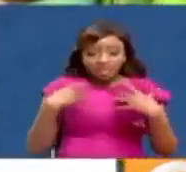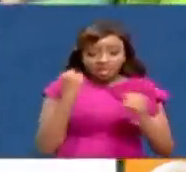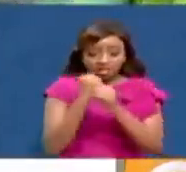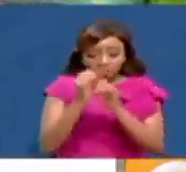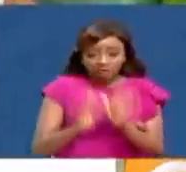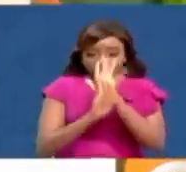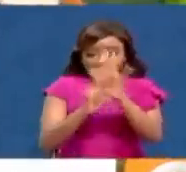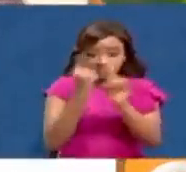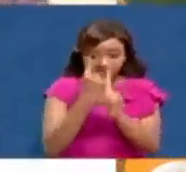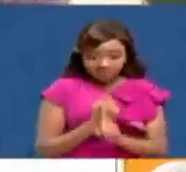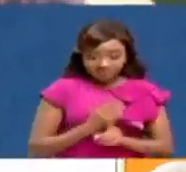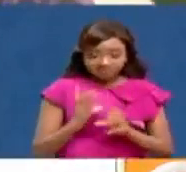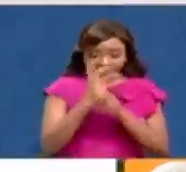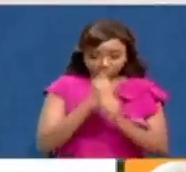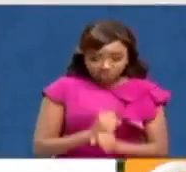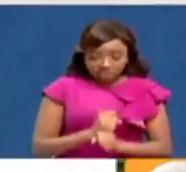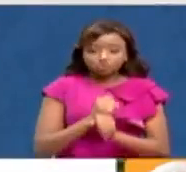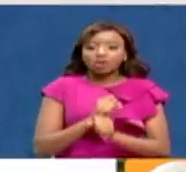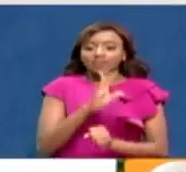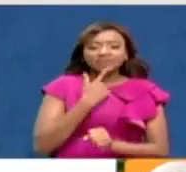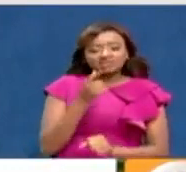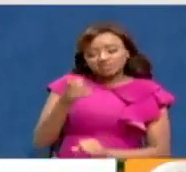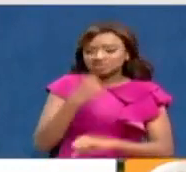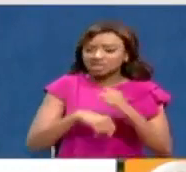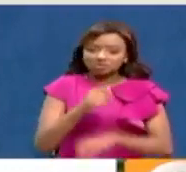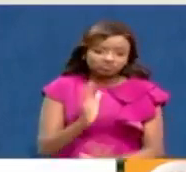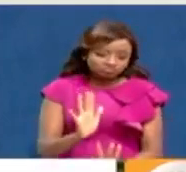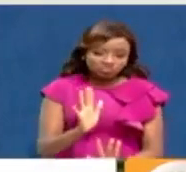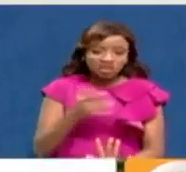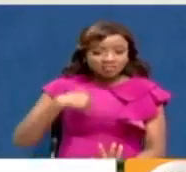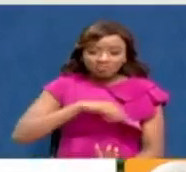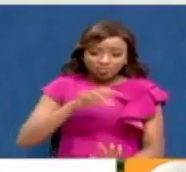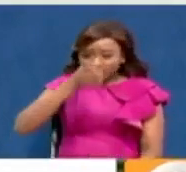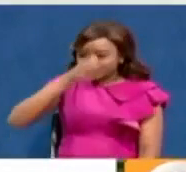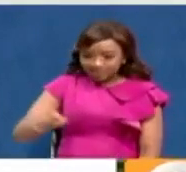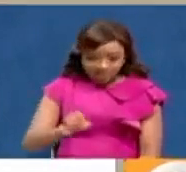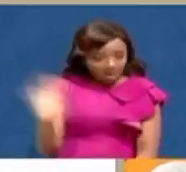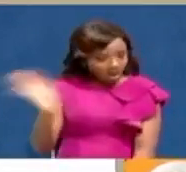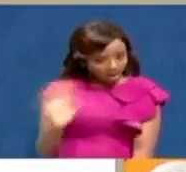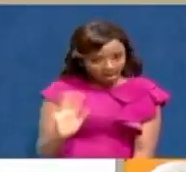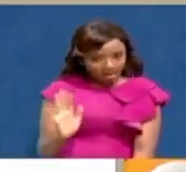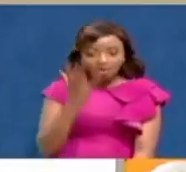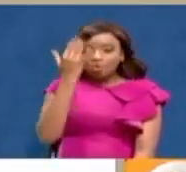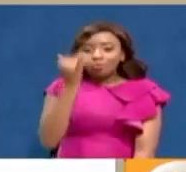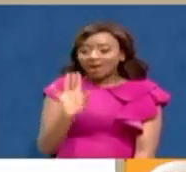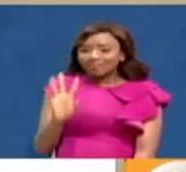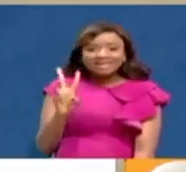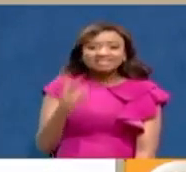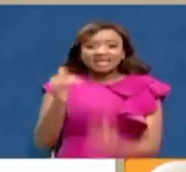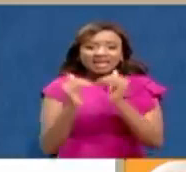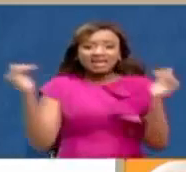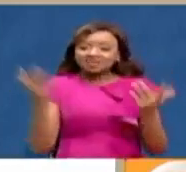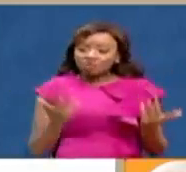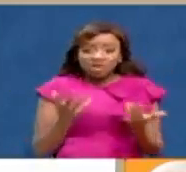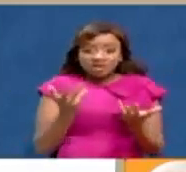represented by their unions maintain that the regrettable incident was not a matter of negligence on their part, that the second stage of labor is not a